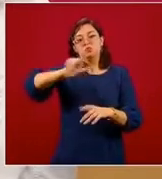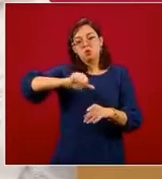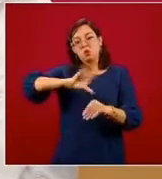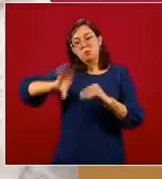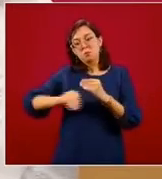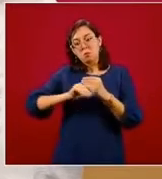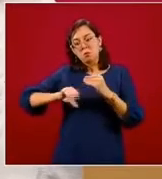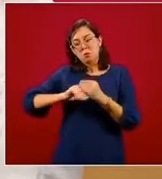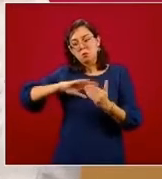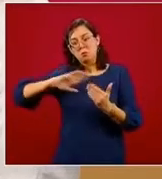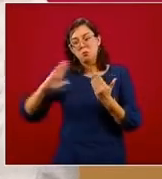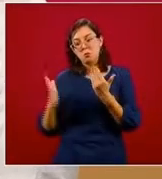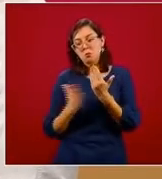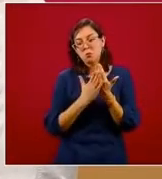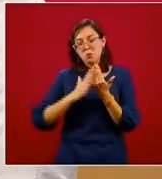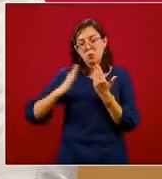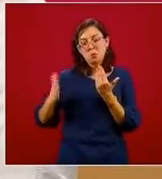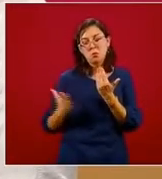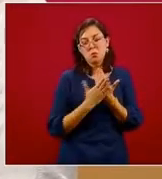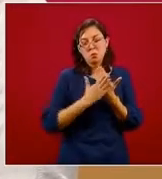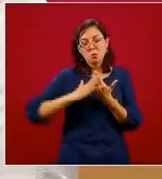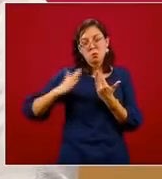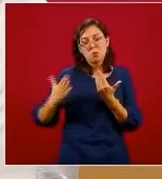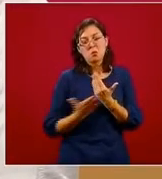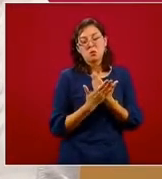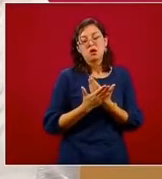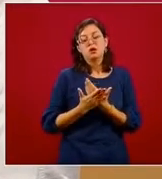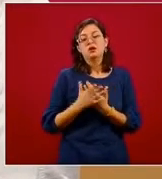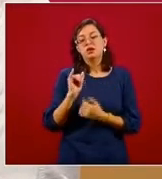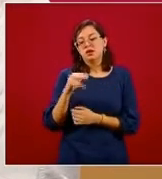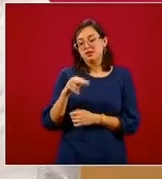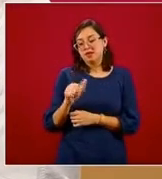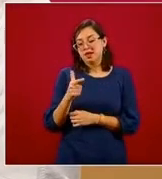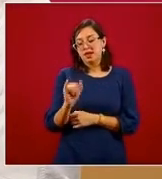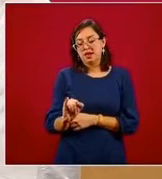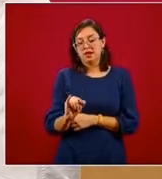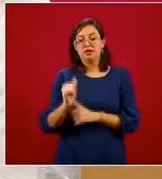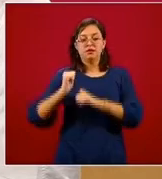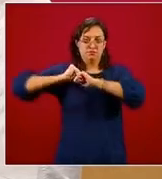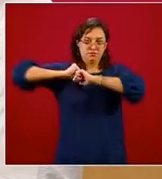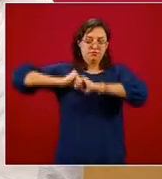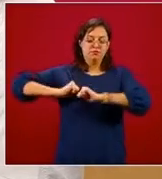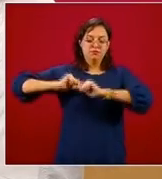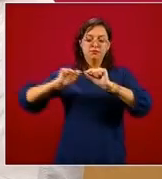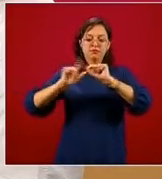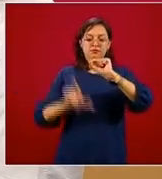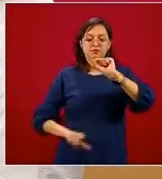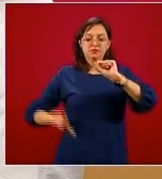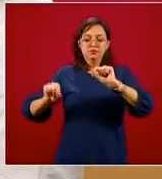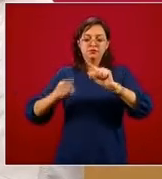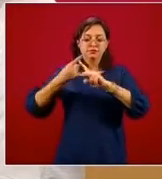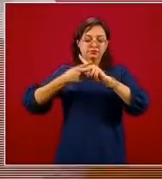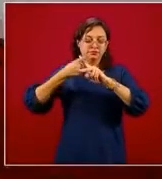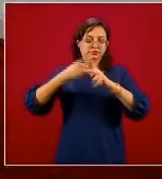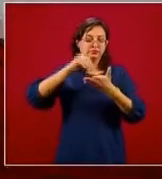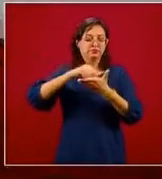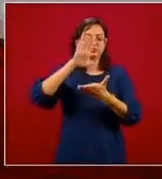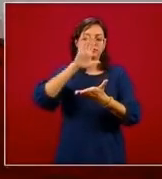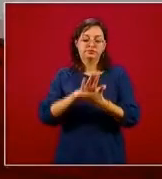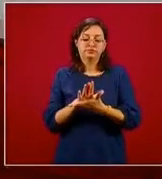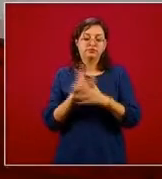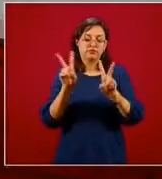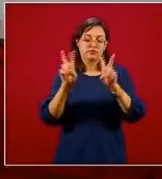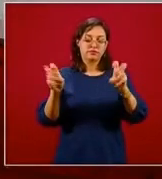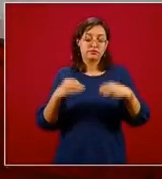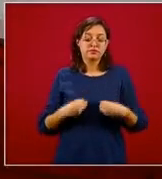anexos an que tienen un official propósito size of paper. que establece And el INEGI the como aim of autoridad this is nacional for en materia de INEGI, as the estadísticas vitales, national